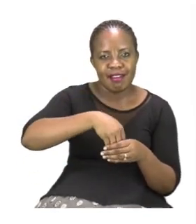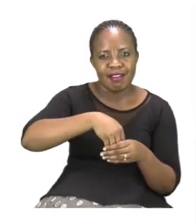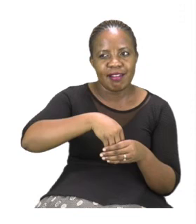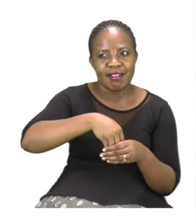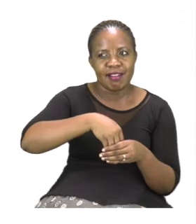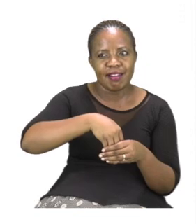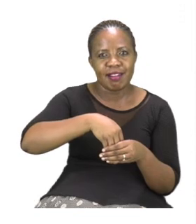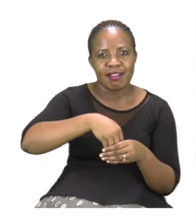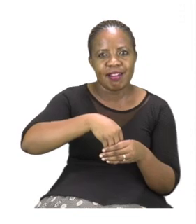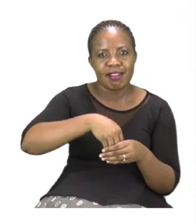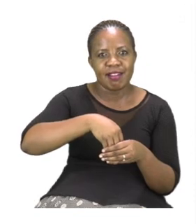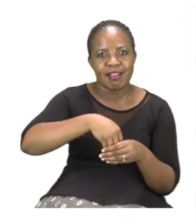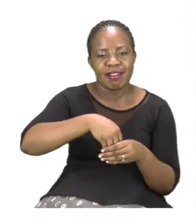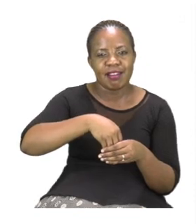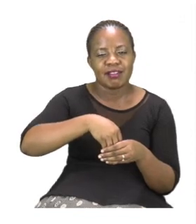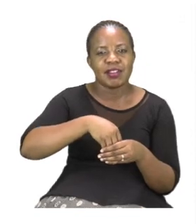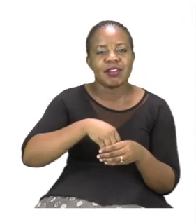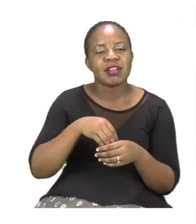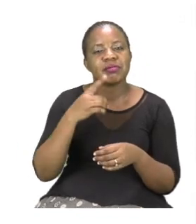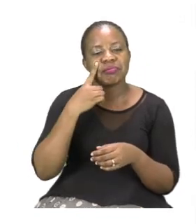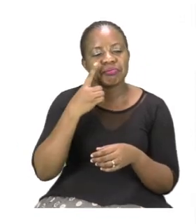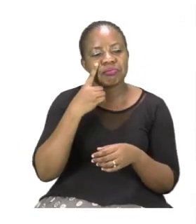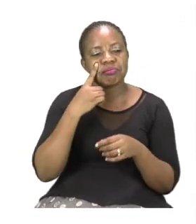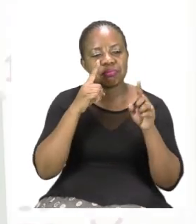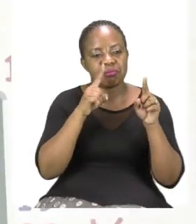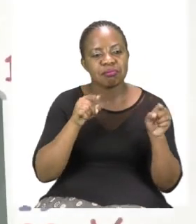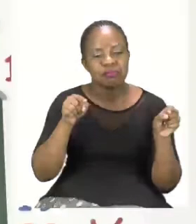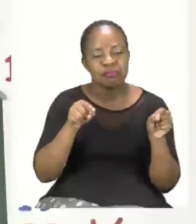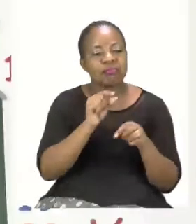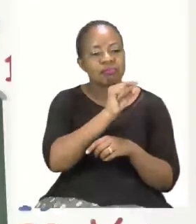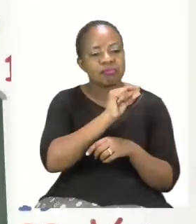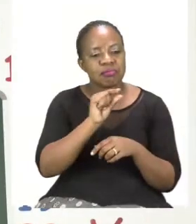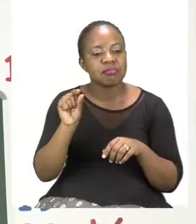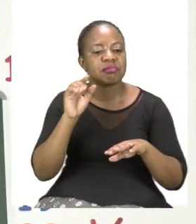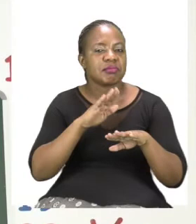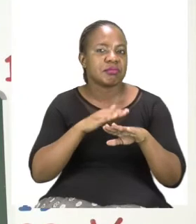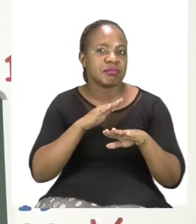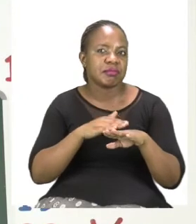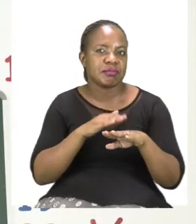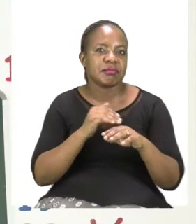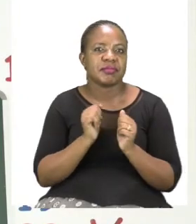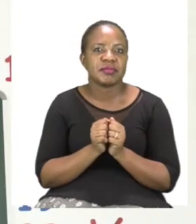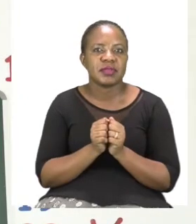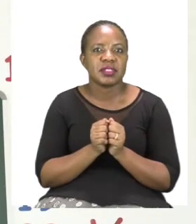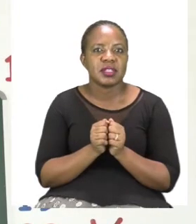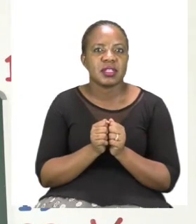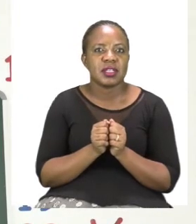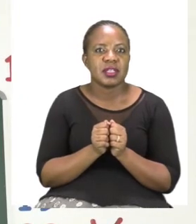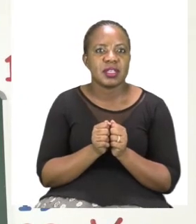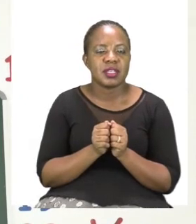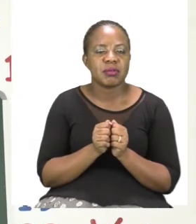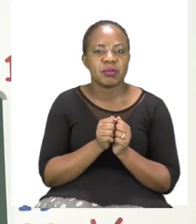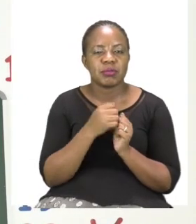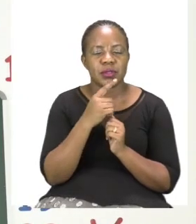Now let's take a look at the board to see what our sentence looks like. So if you were following me before, we